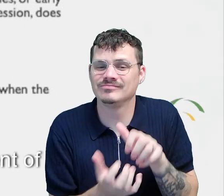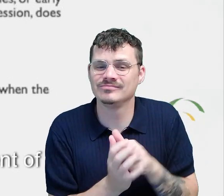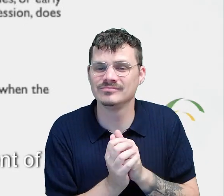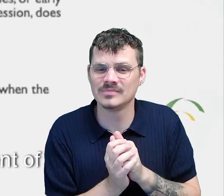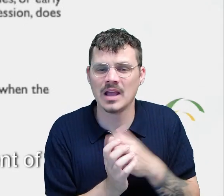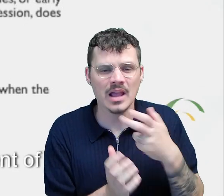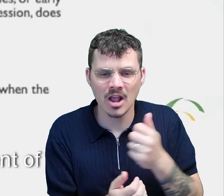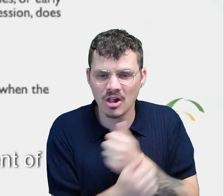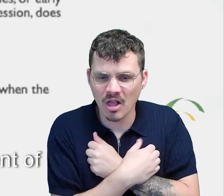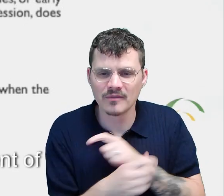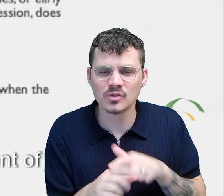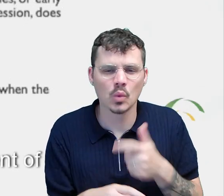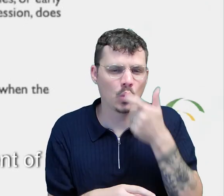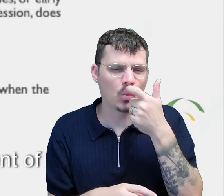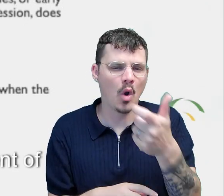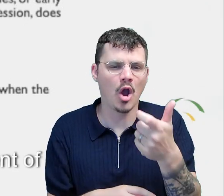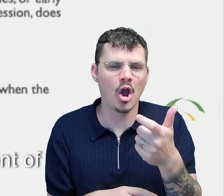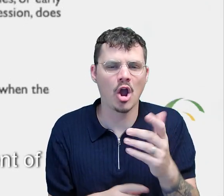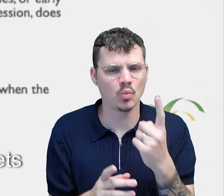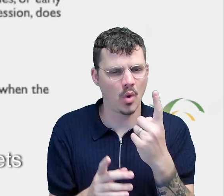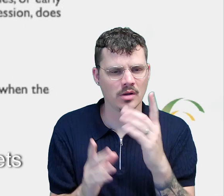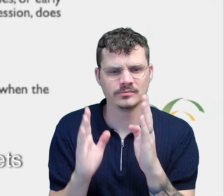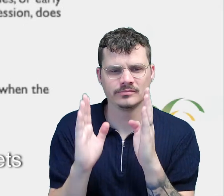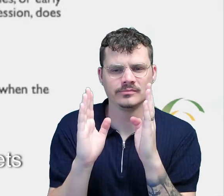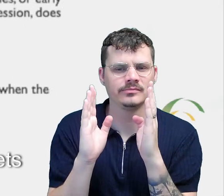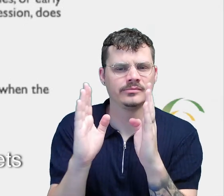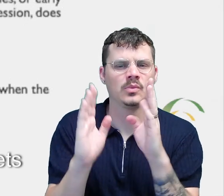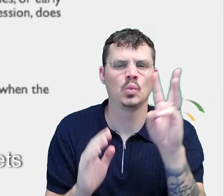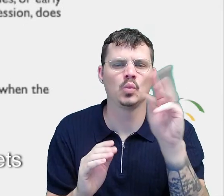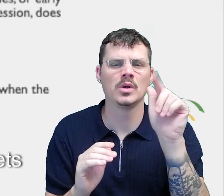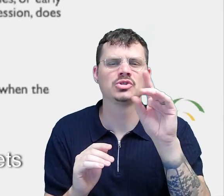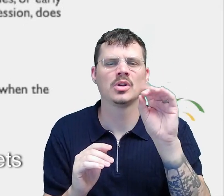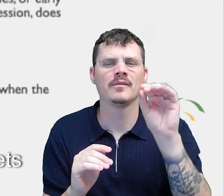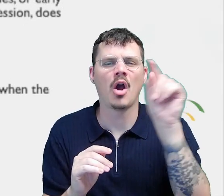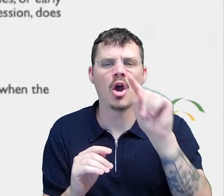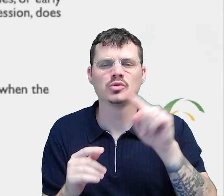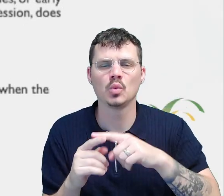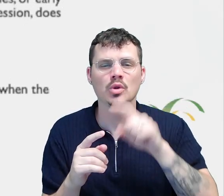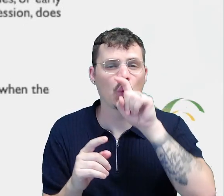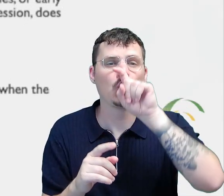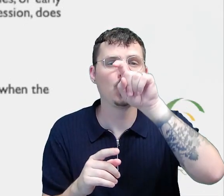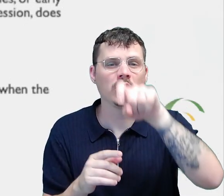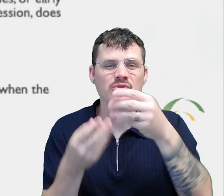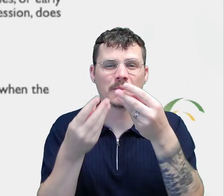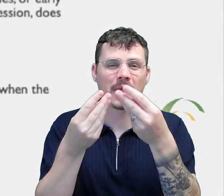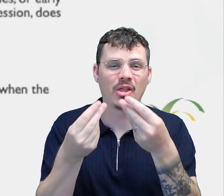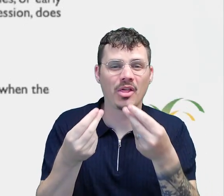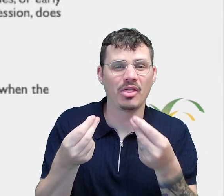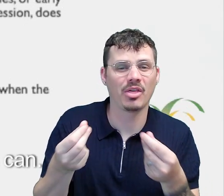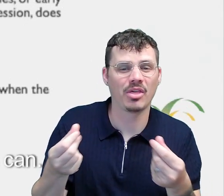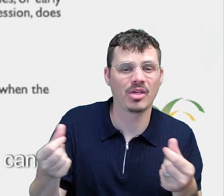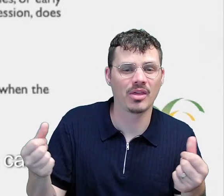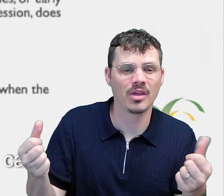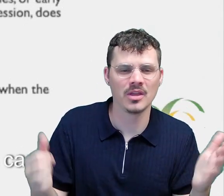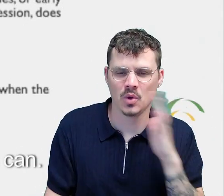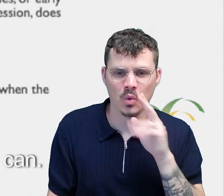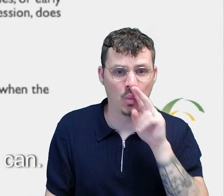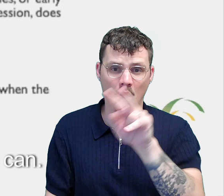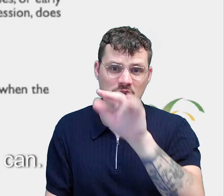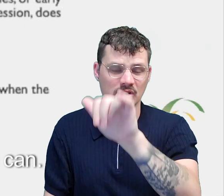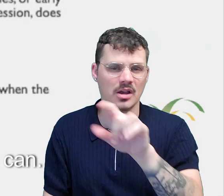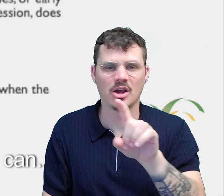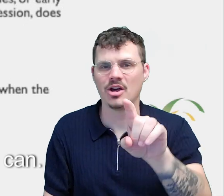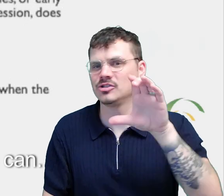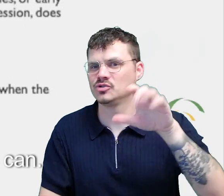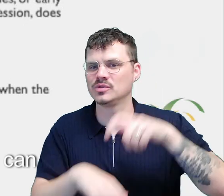And he loves to watch a single segment of The Wizard of Oz when the witch gets melted. He watches that